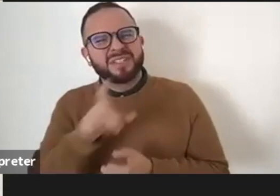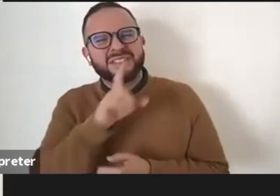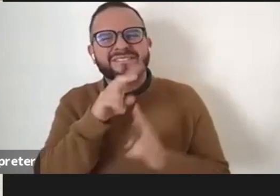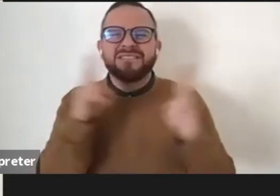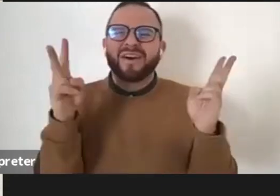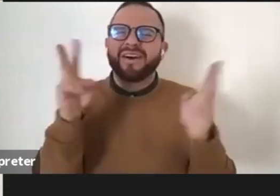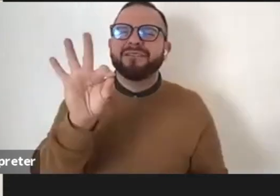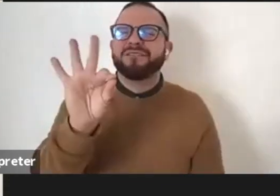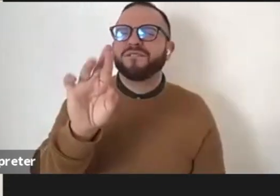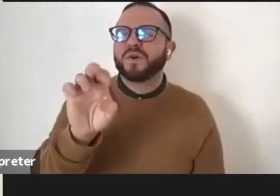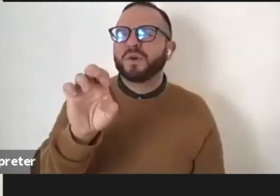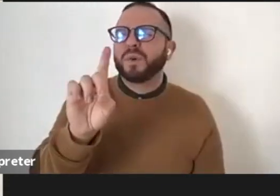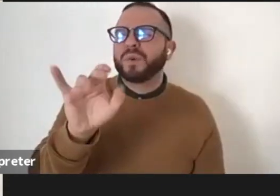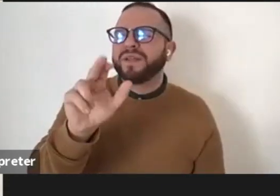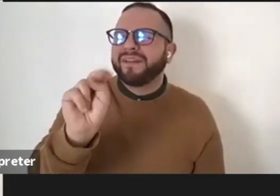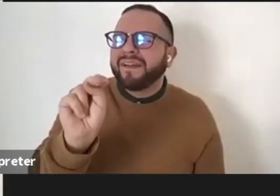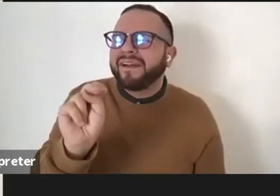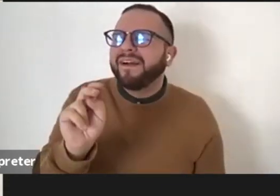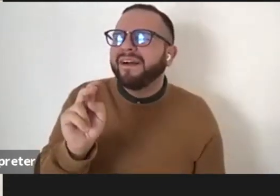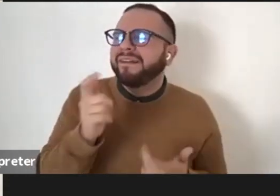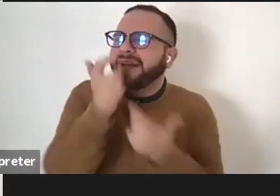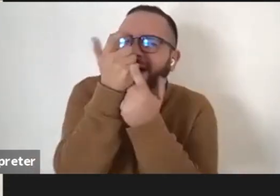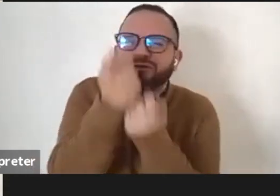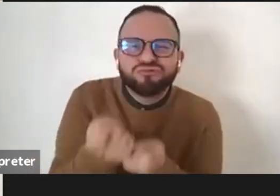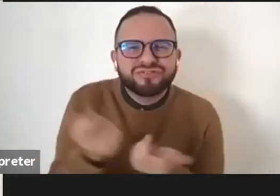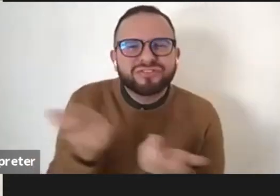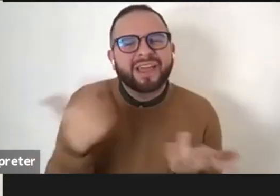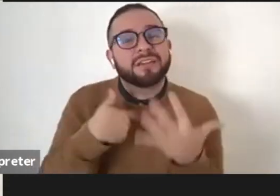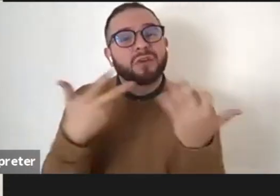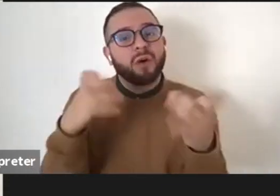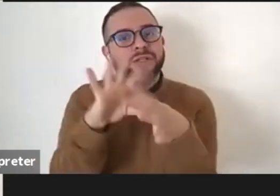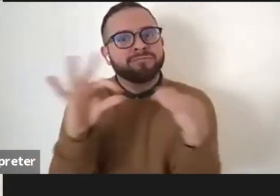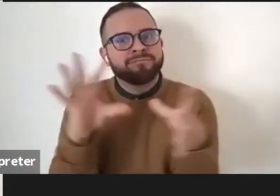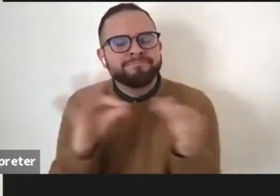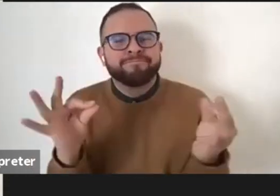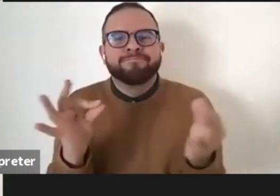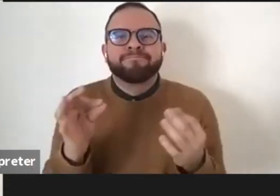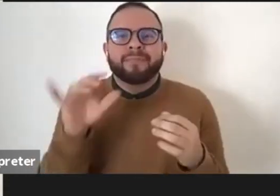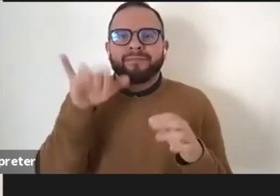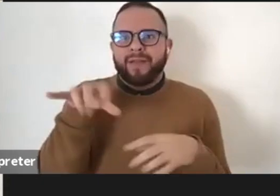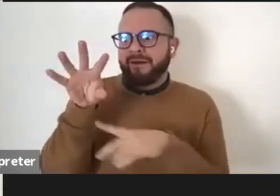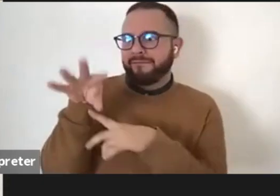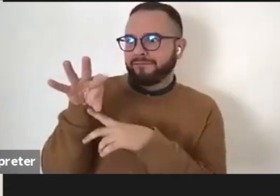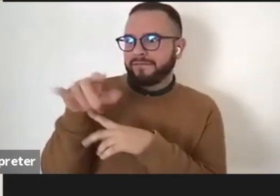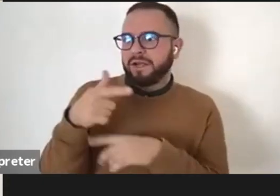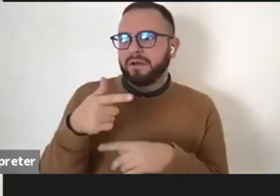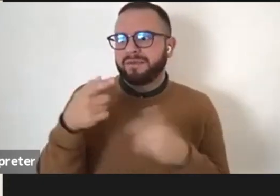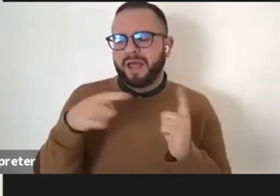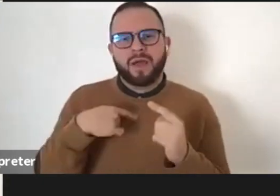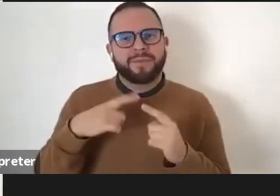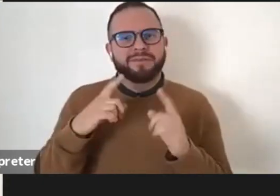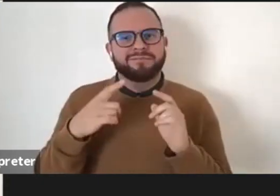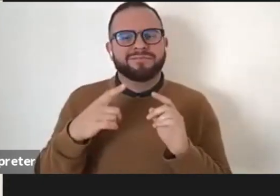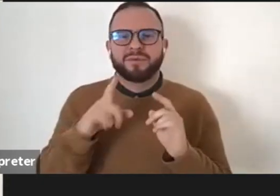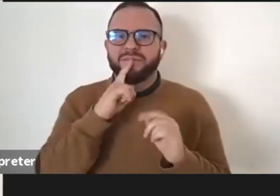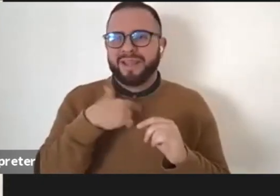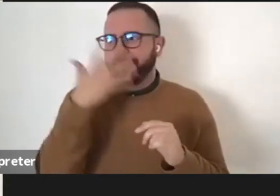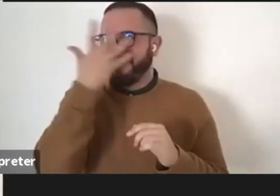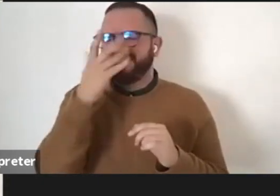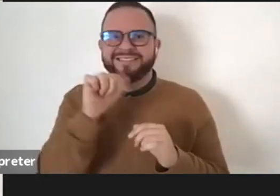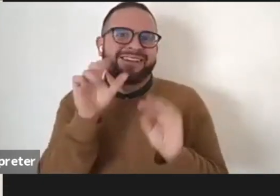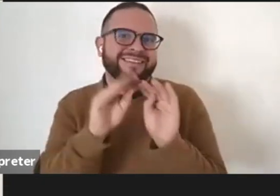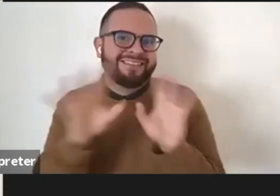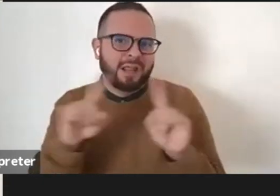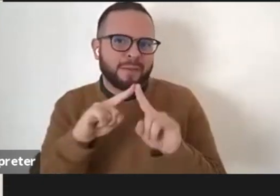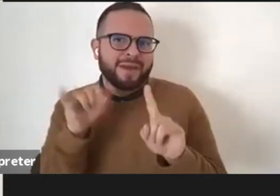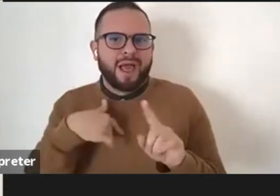that the scenes that we shot as the mother, and my face is very unclear in those scenes, but I